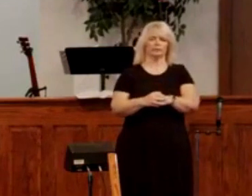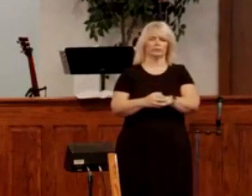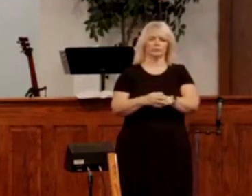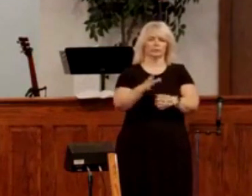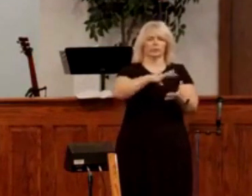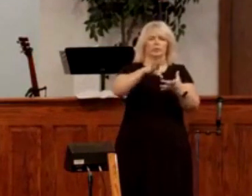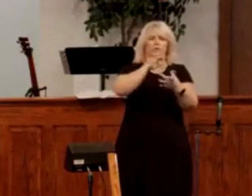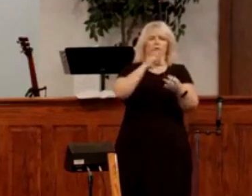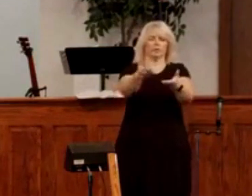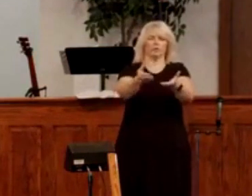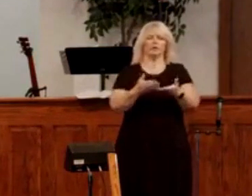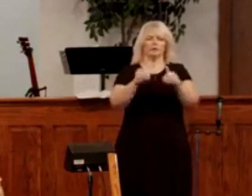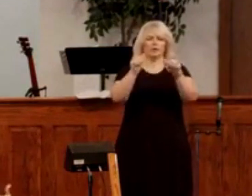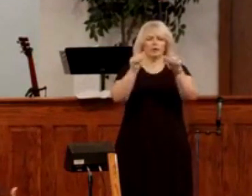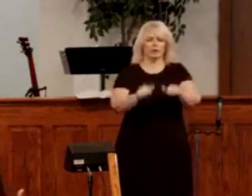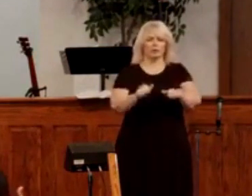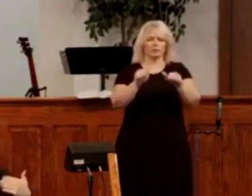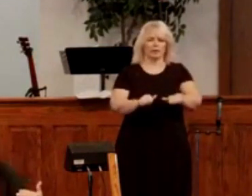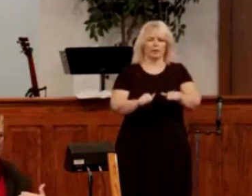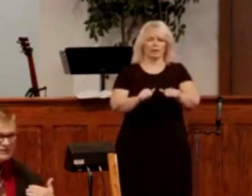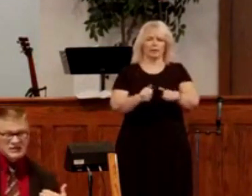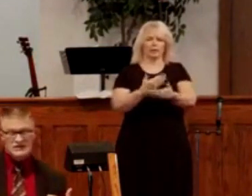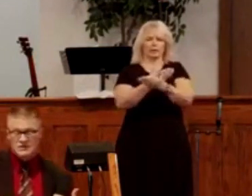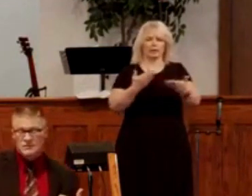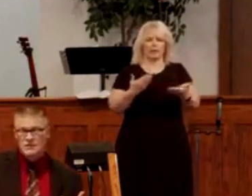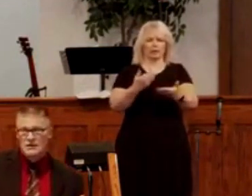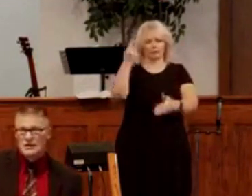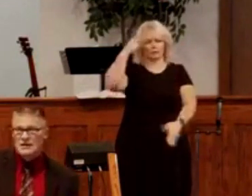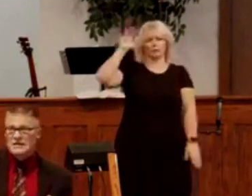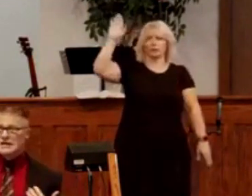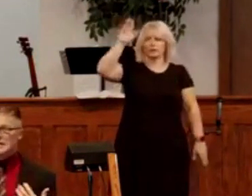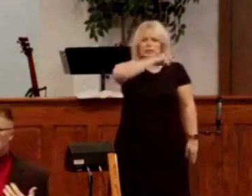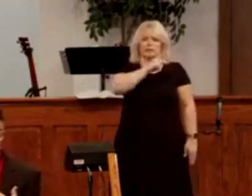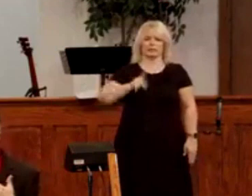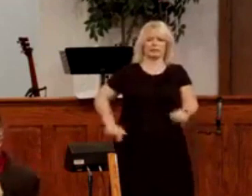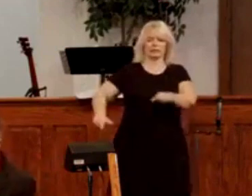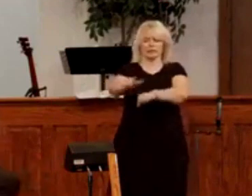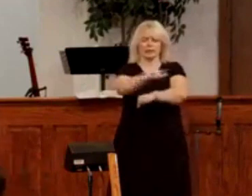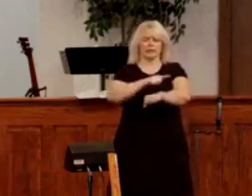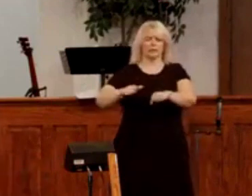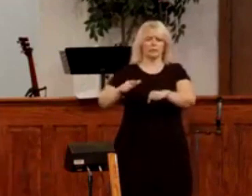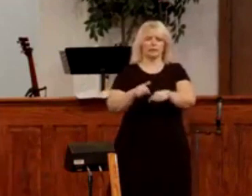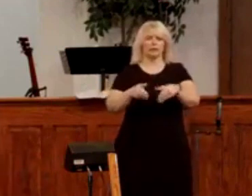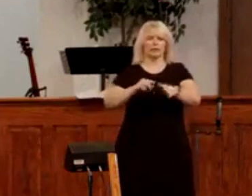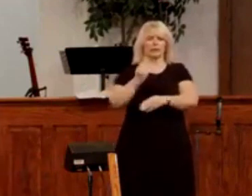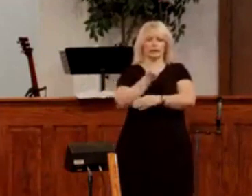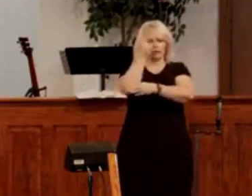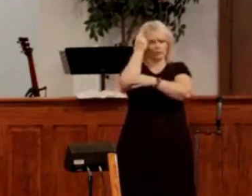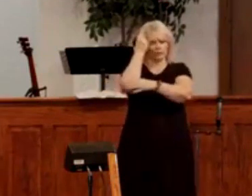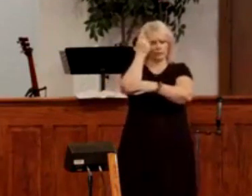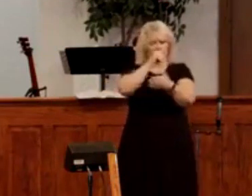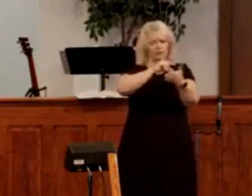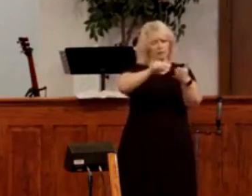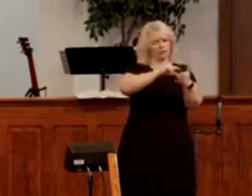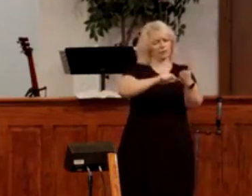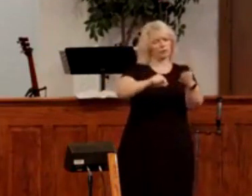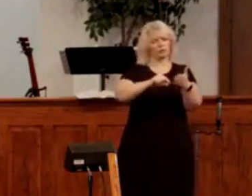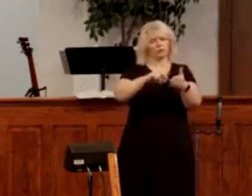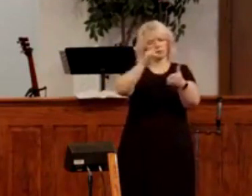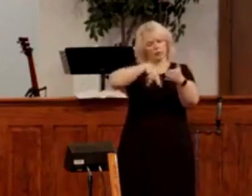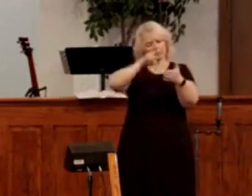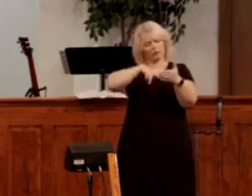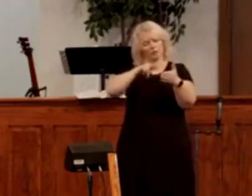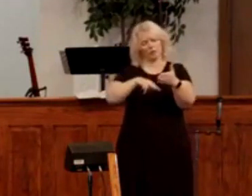the ability to do the things that we can do well for him, for his kingdom. He allows us to understand the scriptures when we read them.